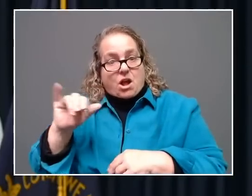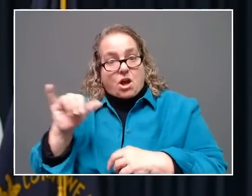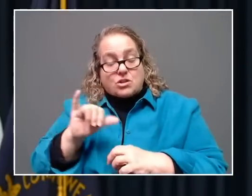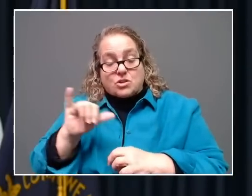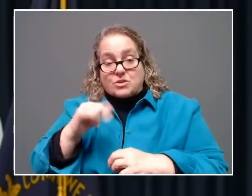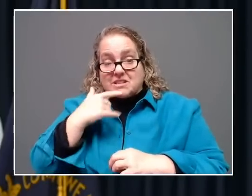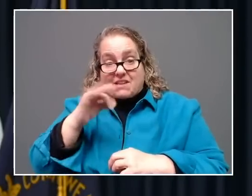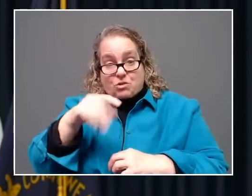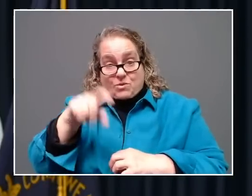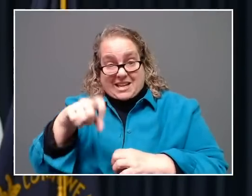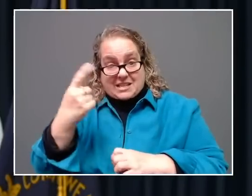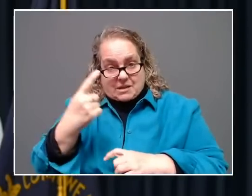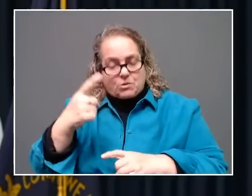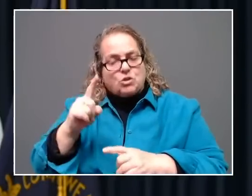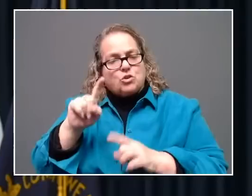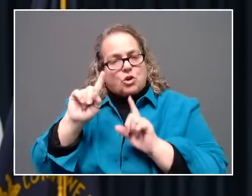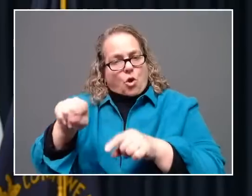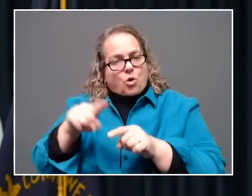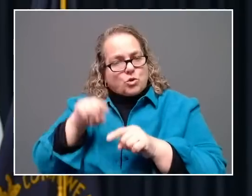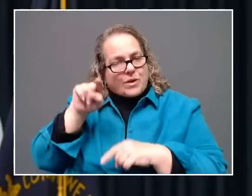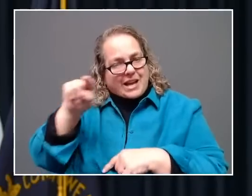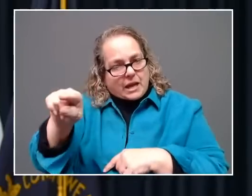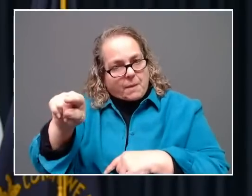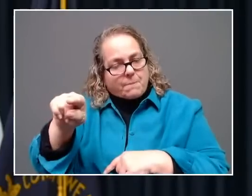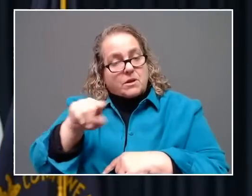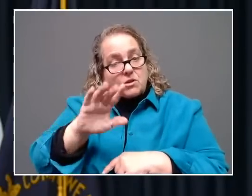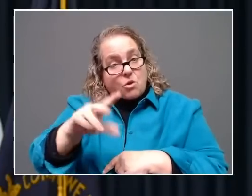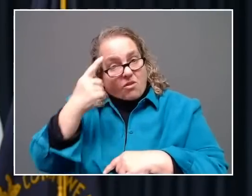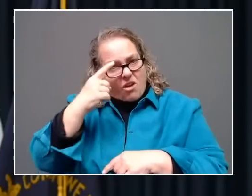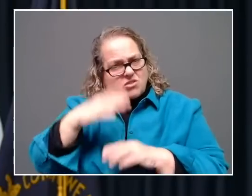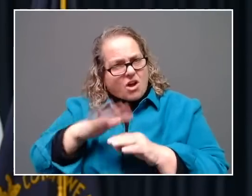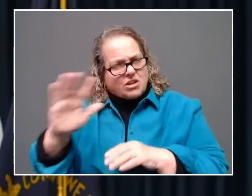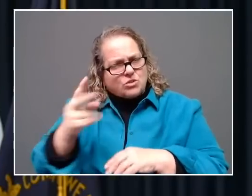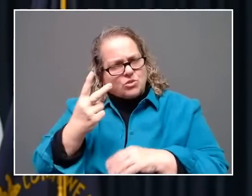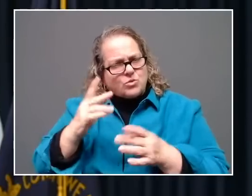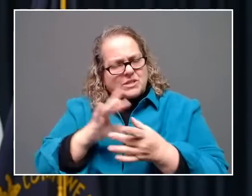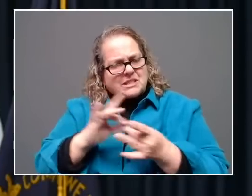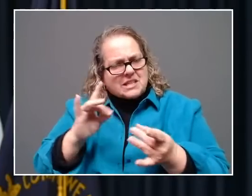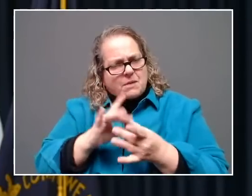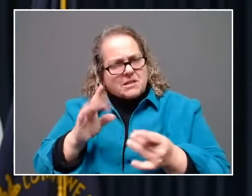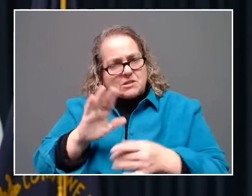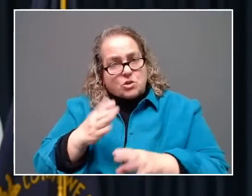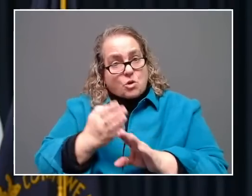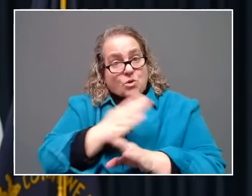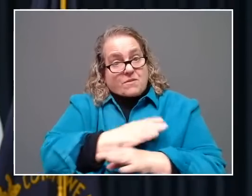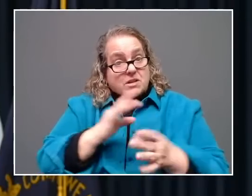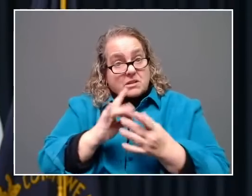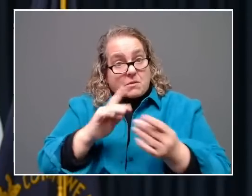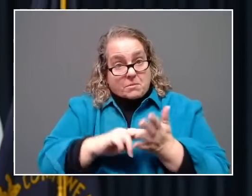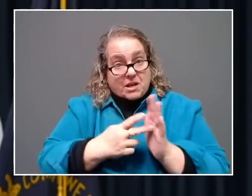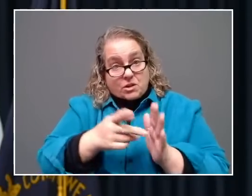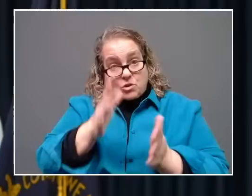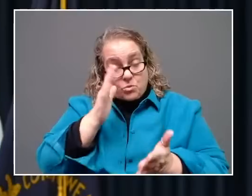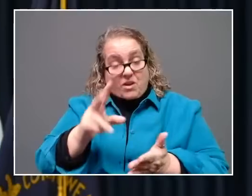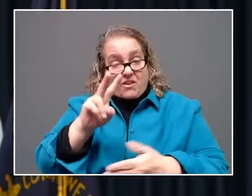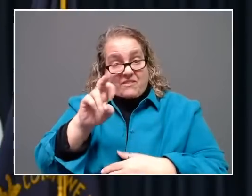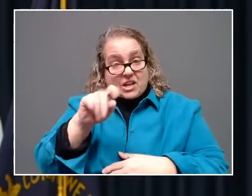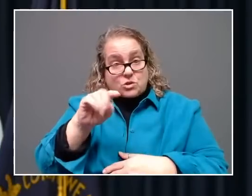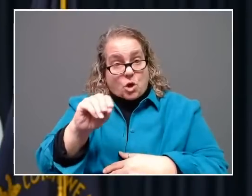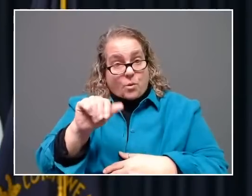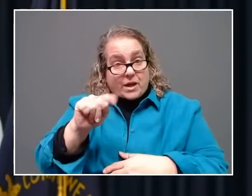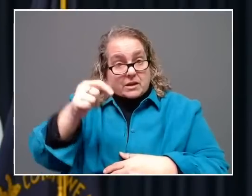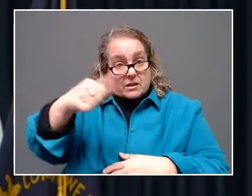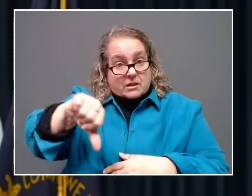should come to him. So I wondered about your thoughts on those statements, and did your previous comment mean you're going to veto it? Well, it